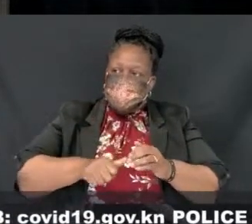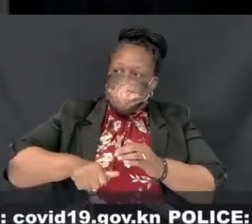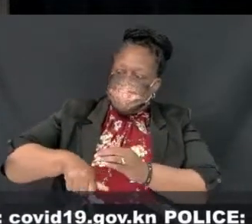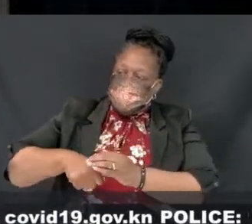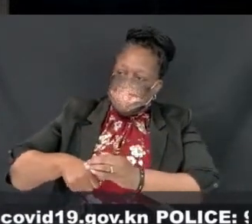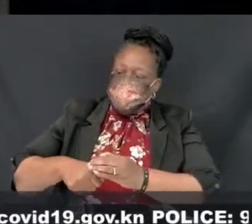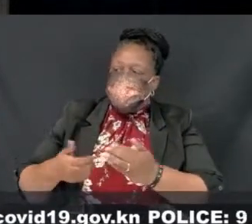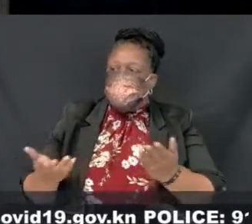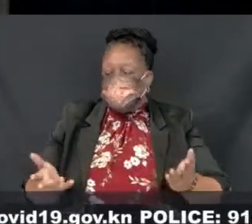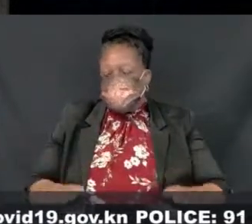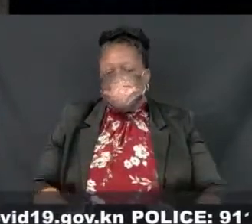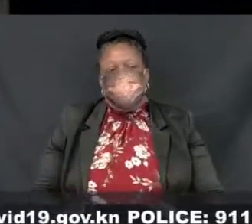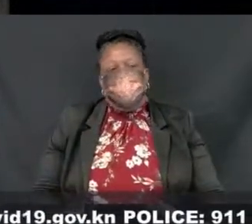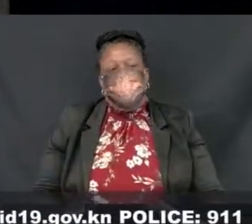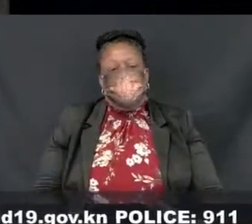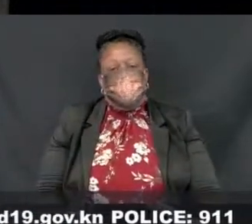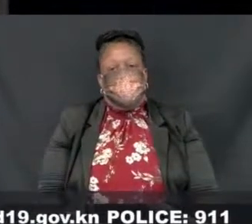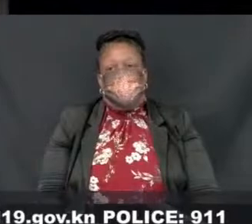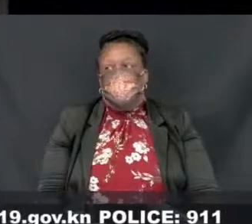the ones for now.